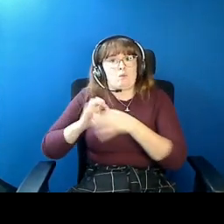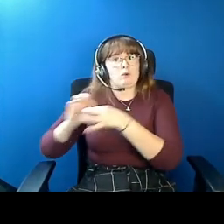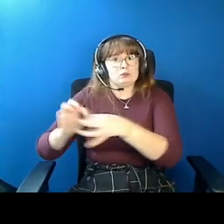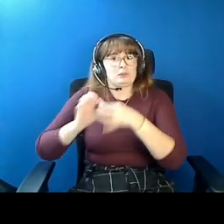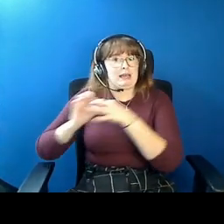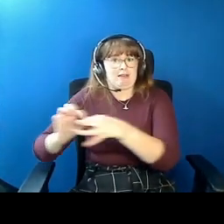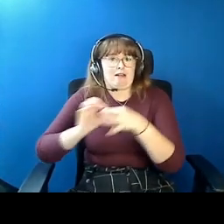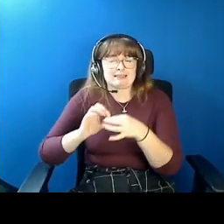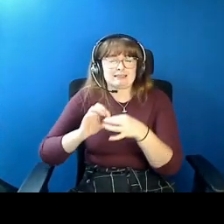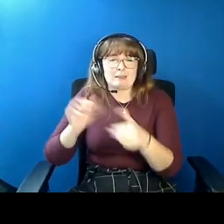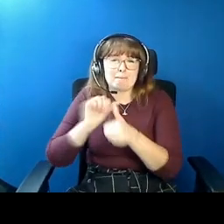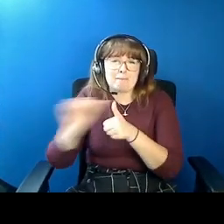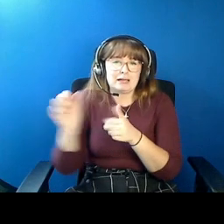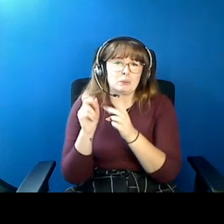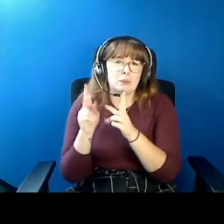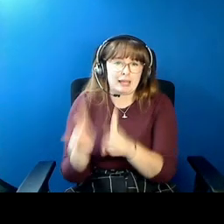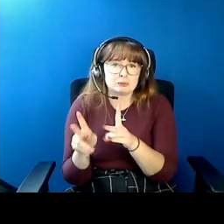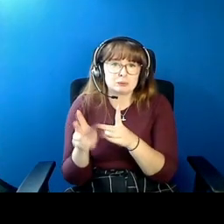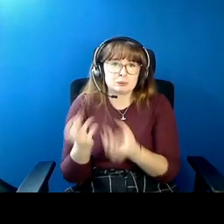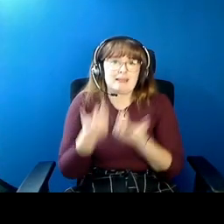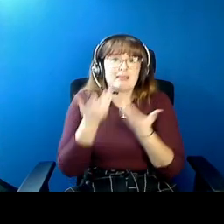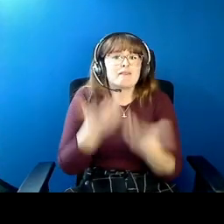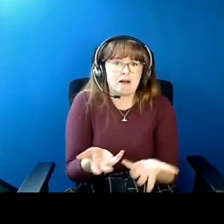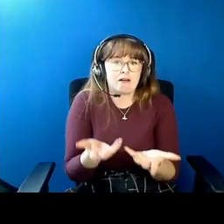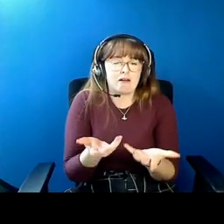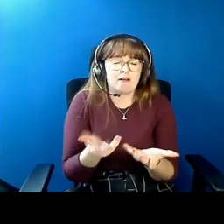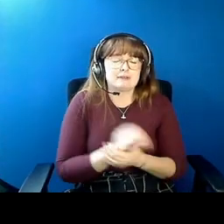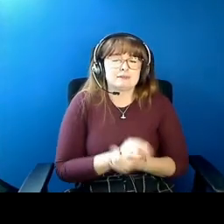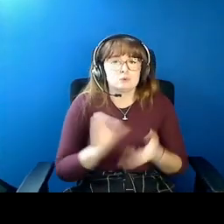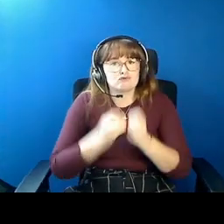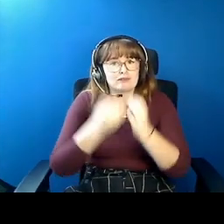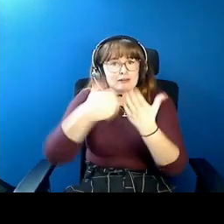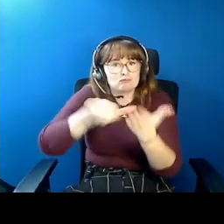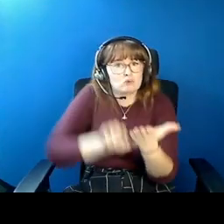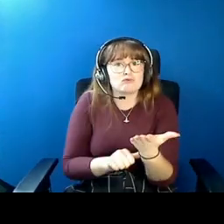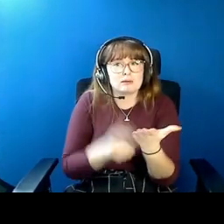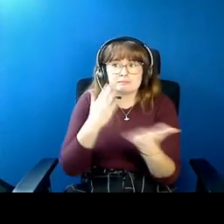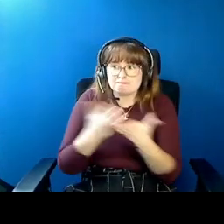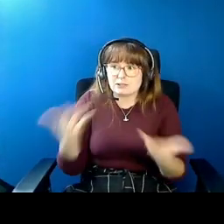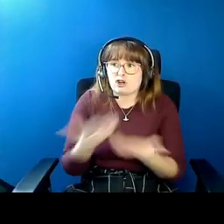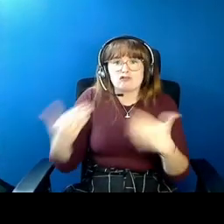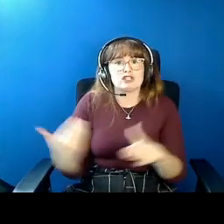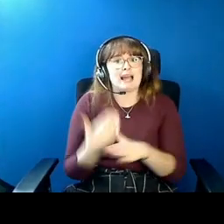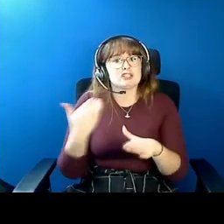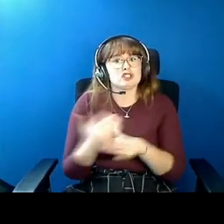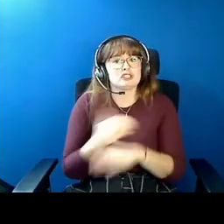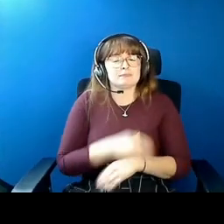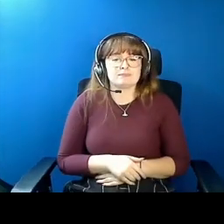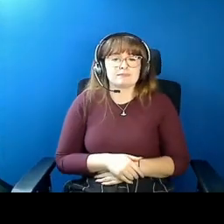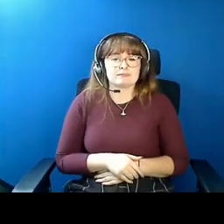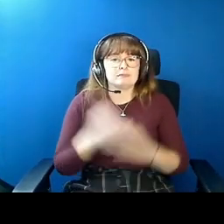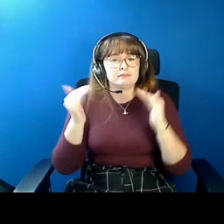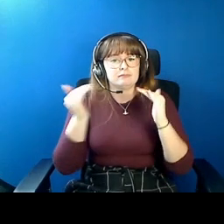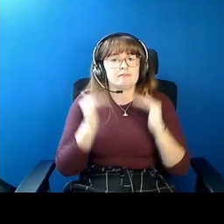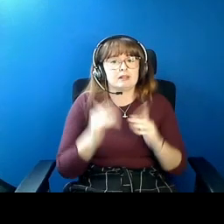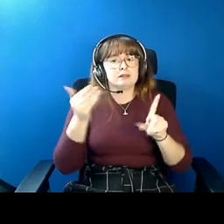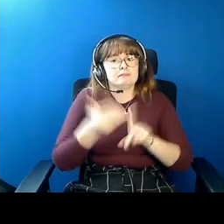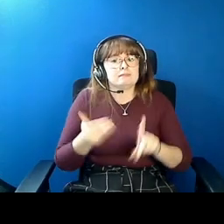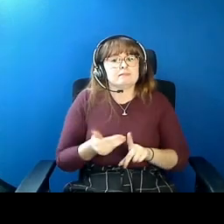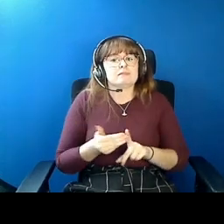chance of creating programs that actually encourage action. And identify the most common types of multi-owner